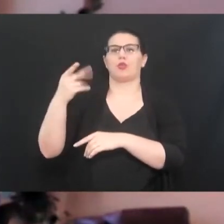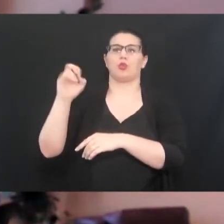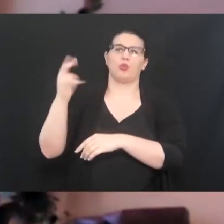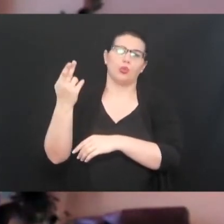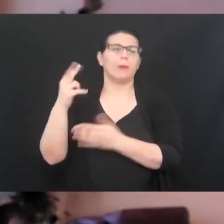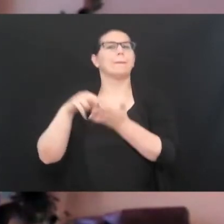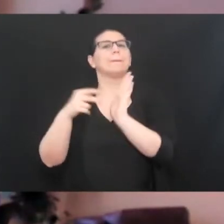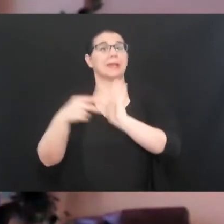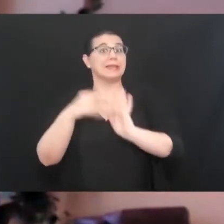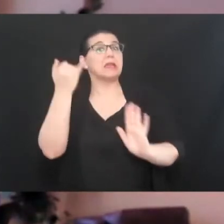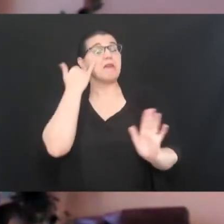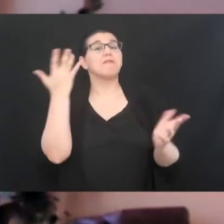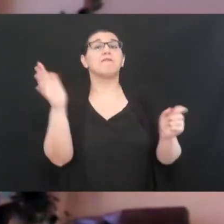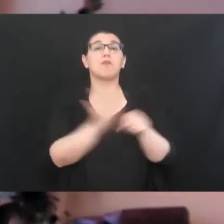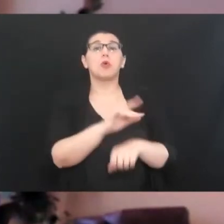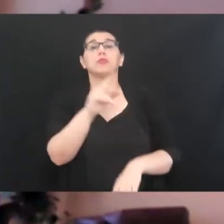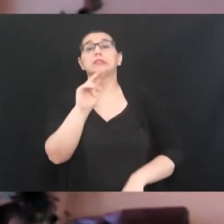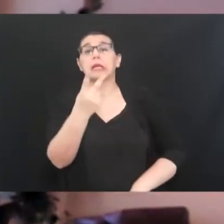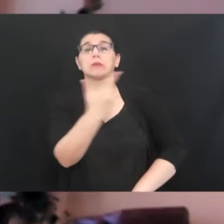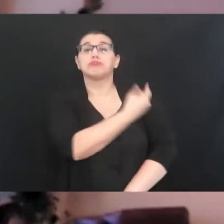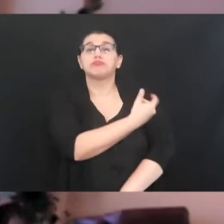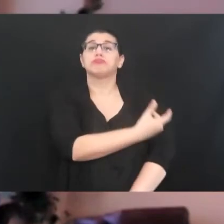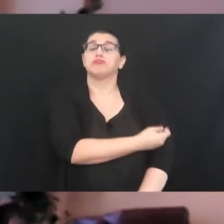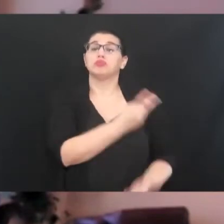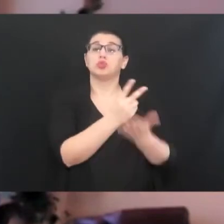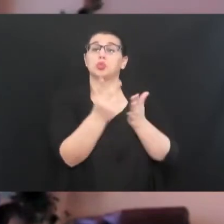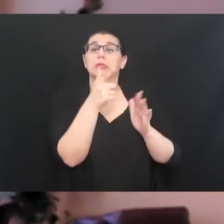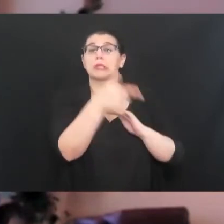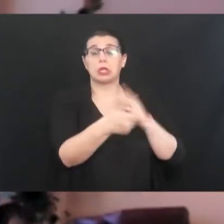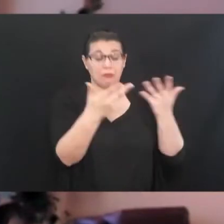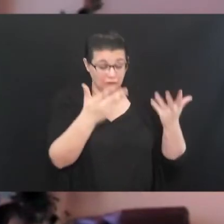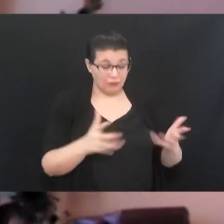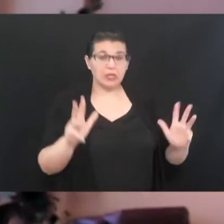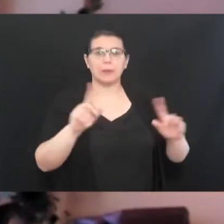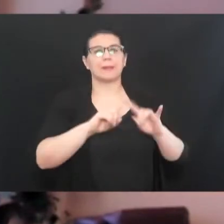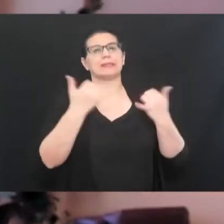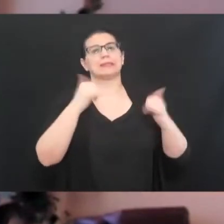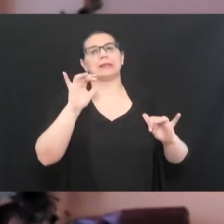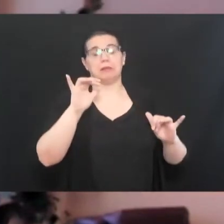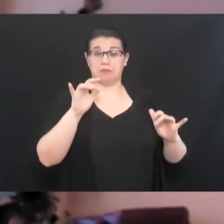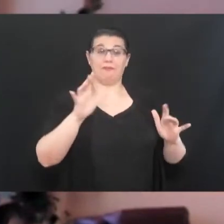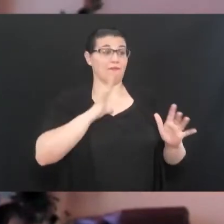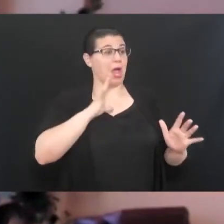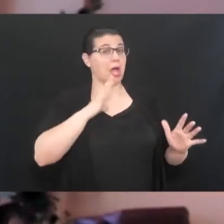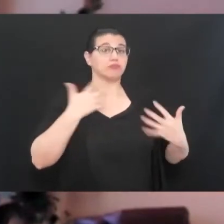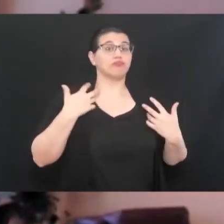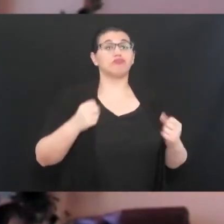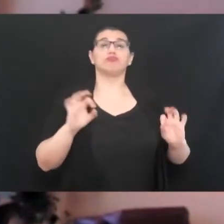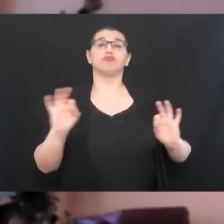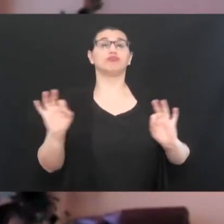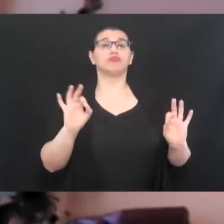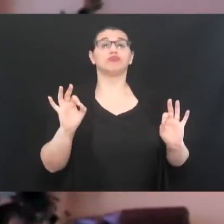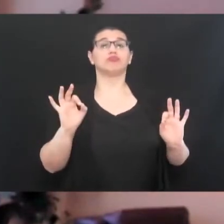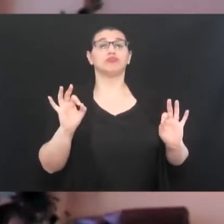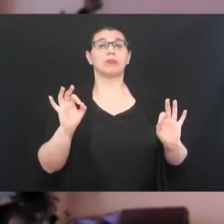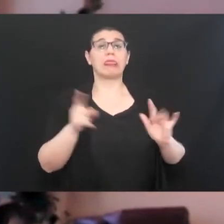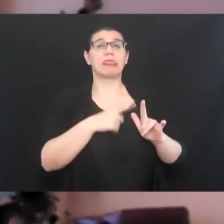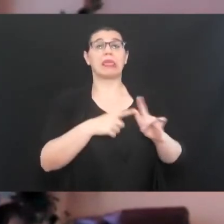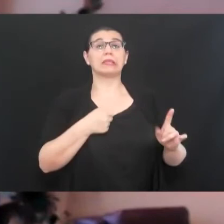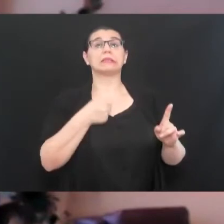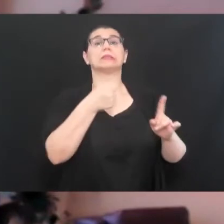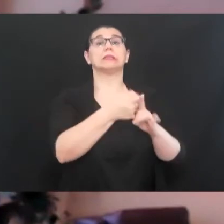completely vaccinated, you're 2 weeks after that vaccine, and you're well, and then you get infected after